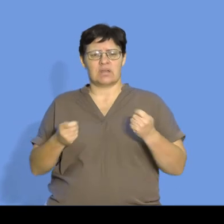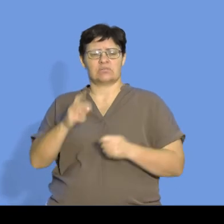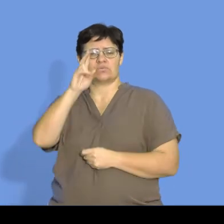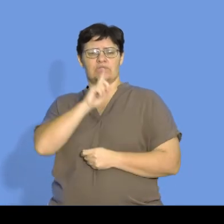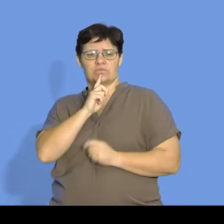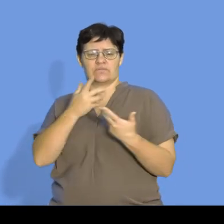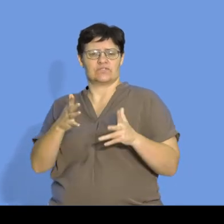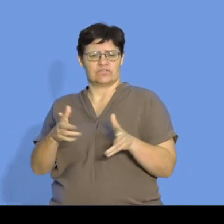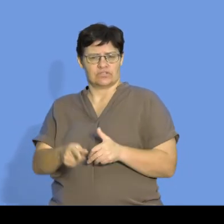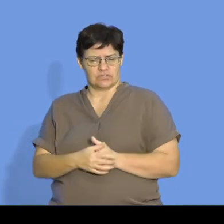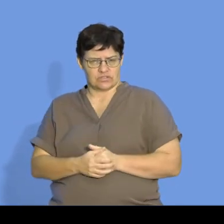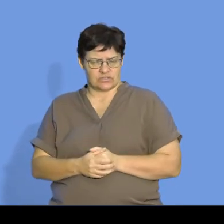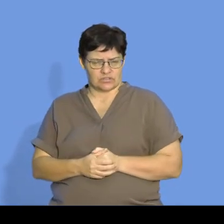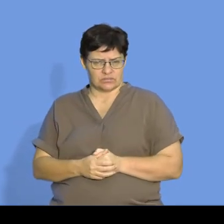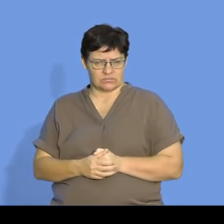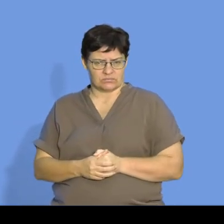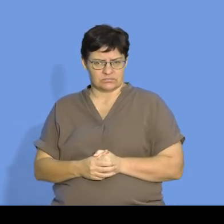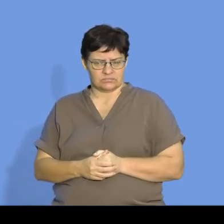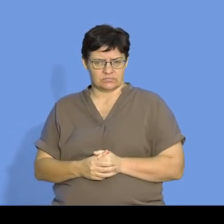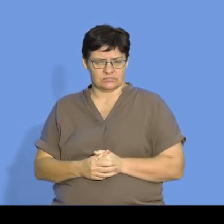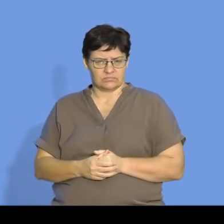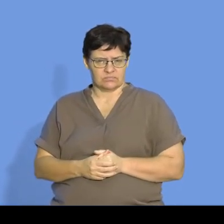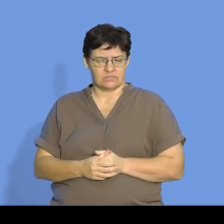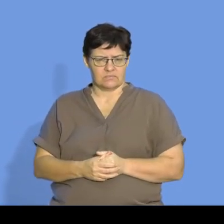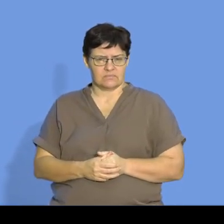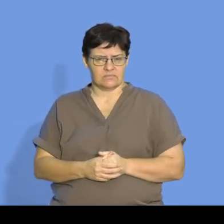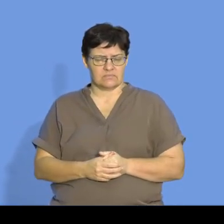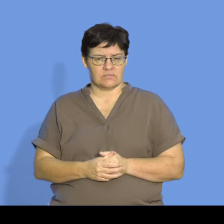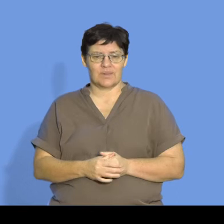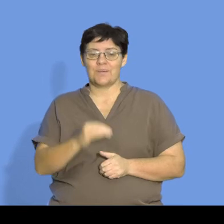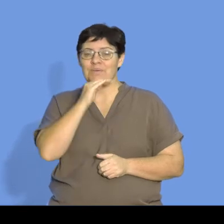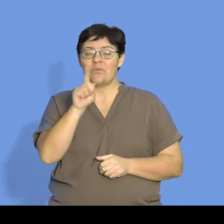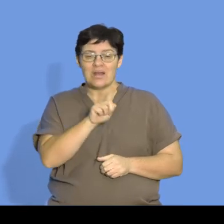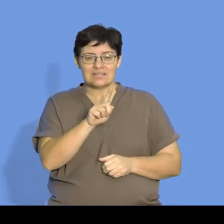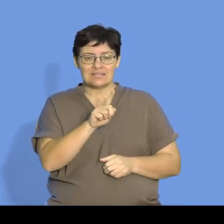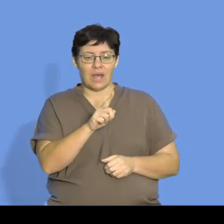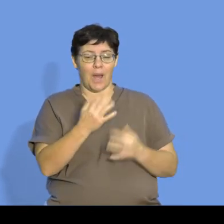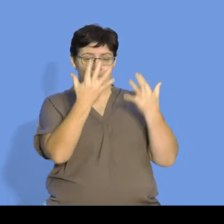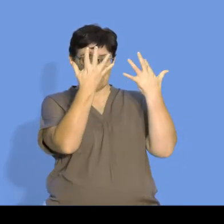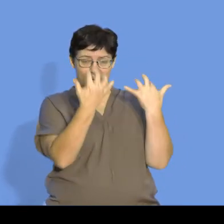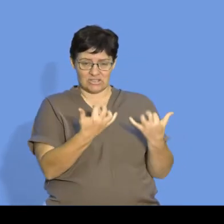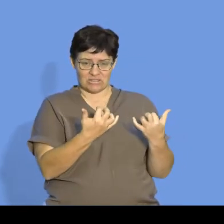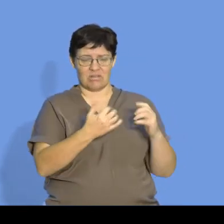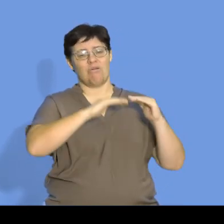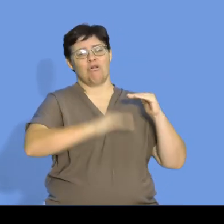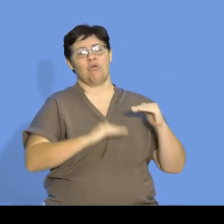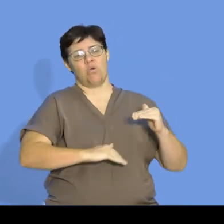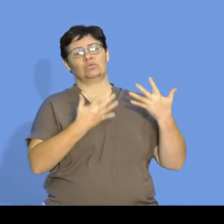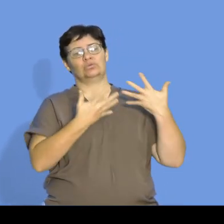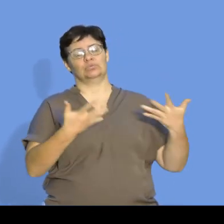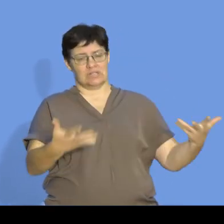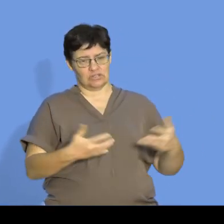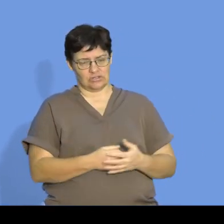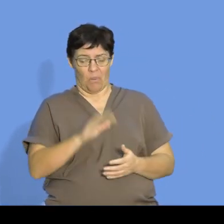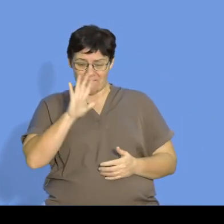spending 2,000 Rand. Then, obviously, she will be under budgeting.